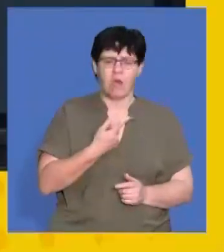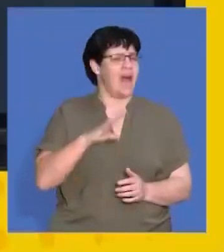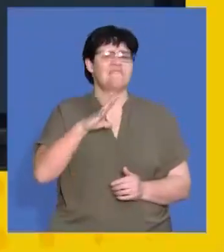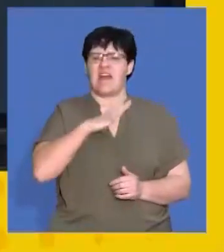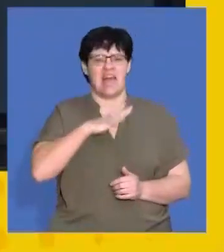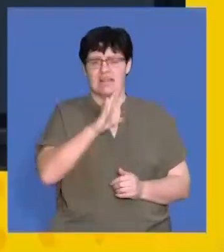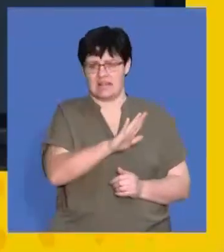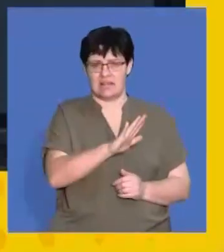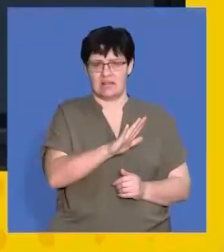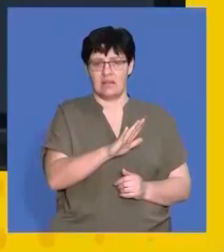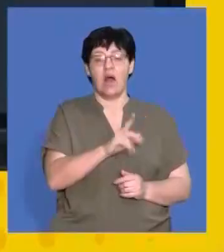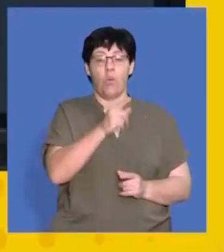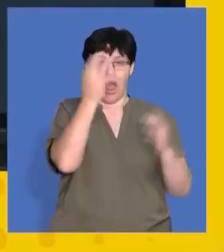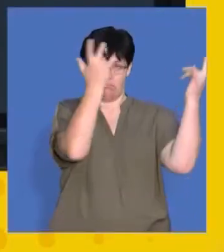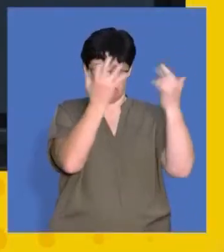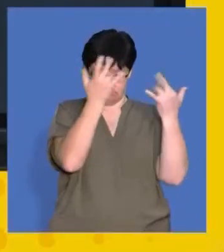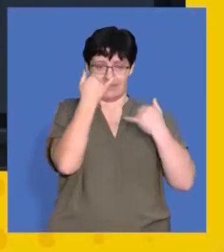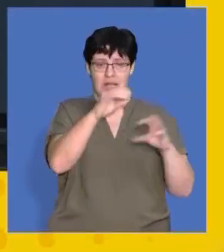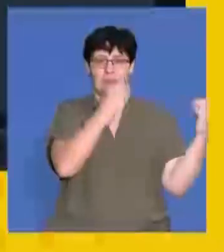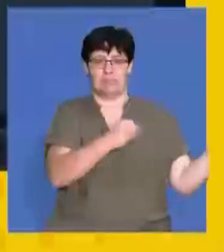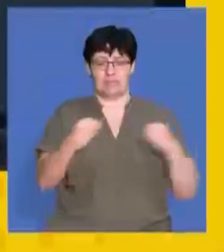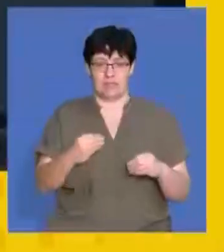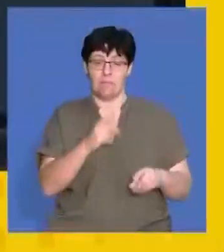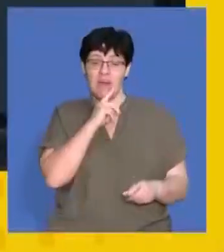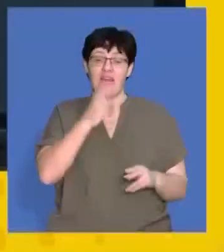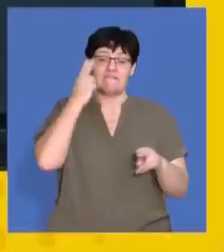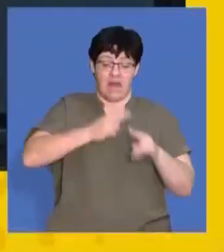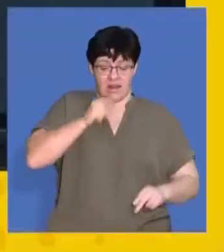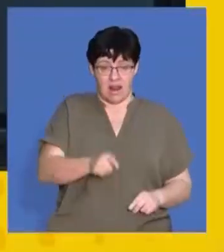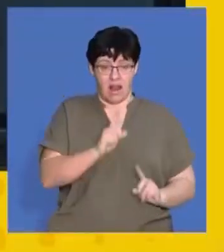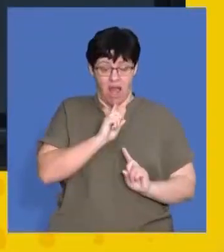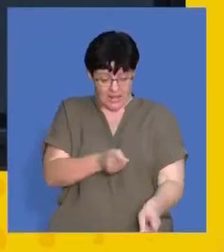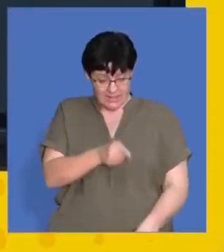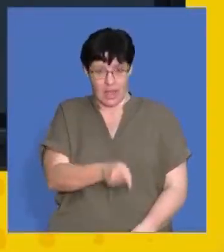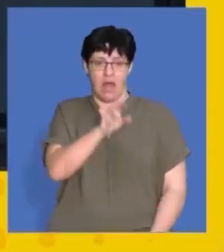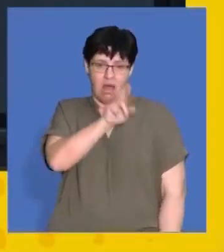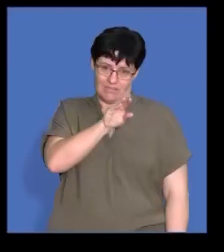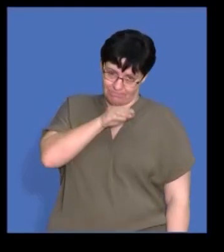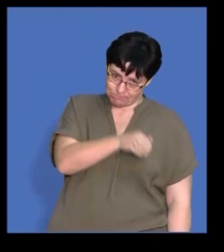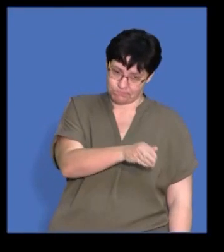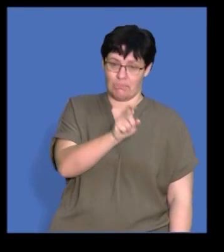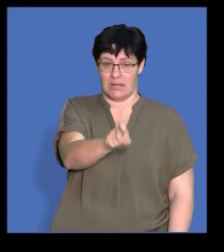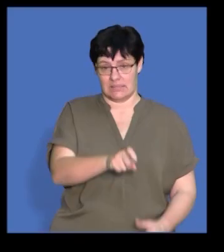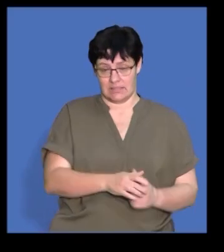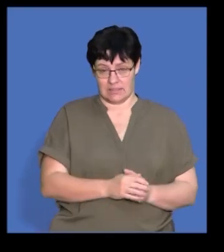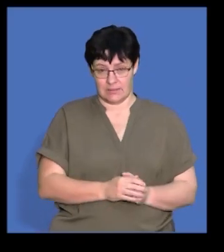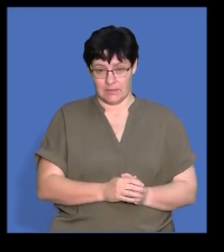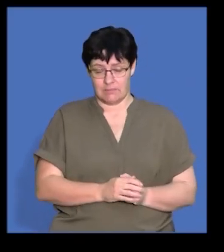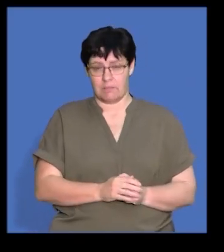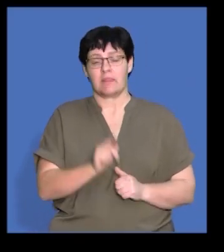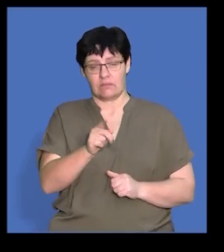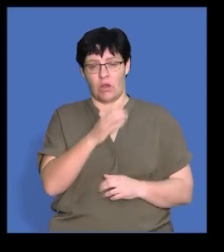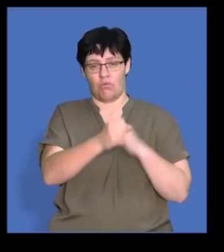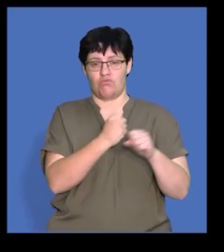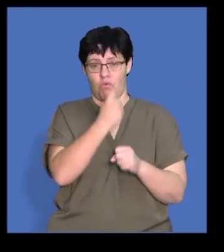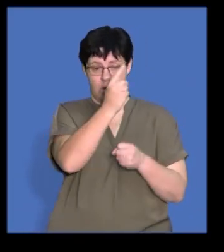to leave out units during your calculations, but you must ensure that at the end you've always got your unit. So that was year